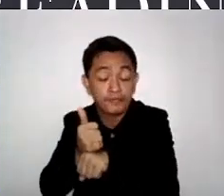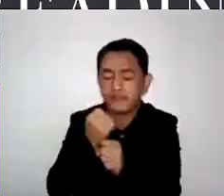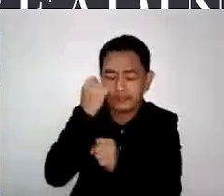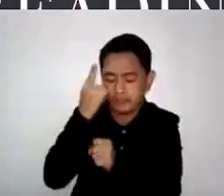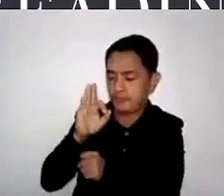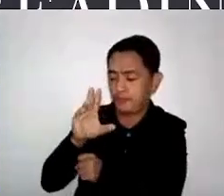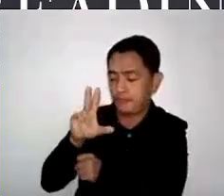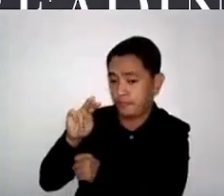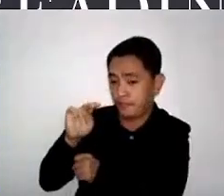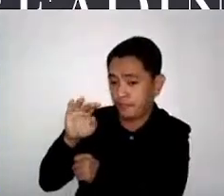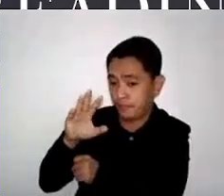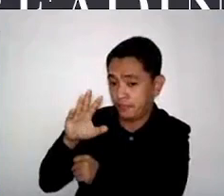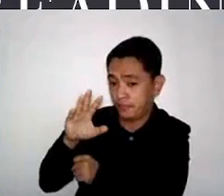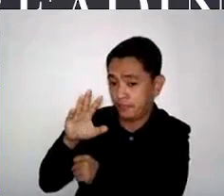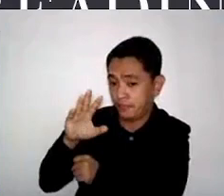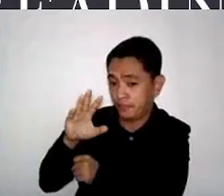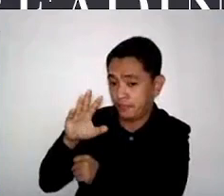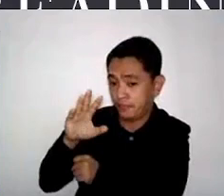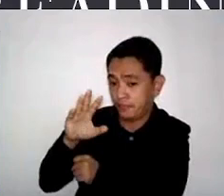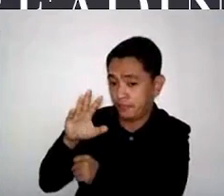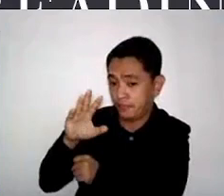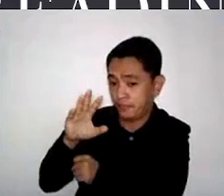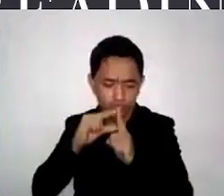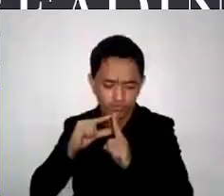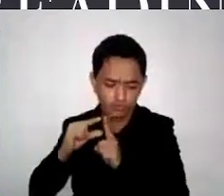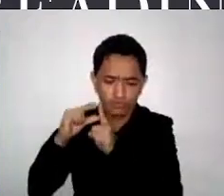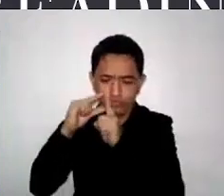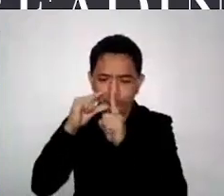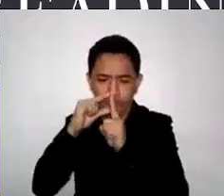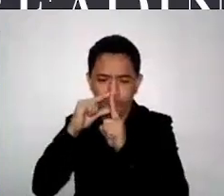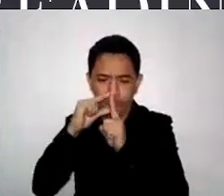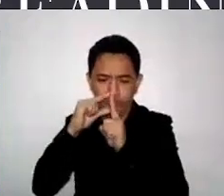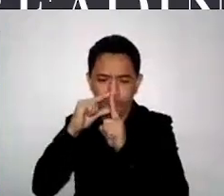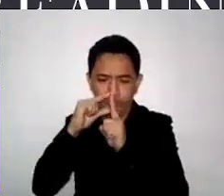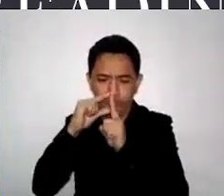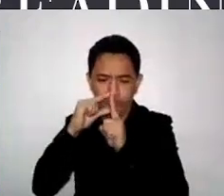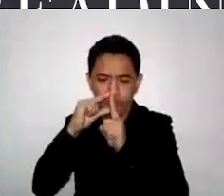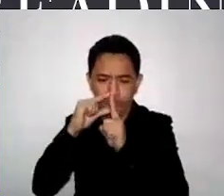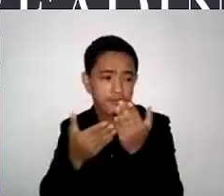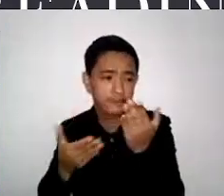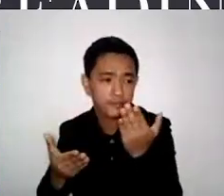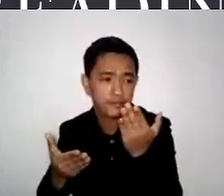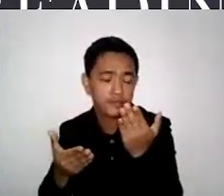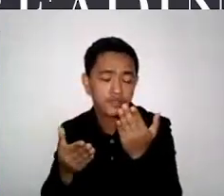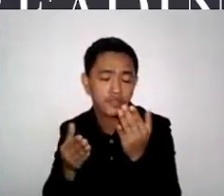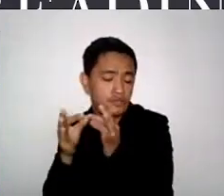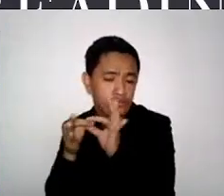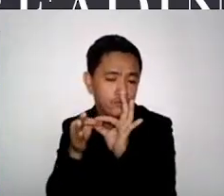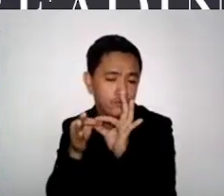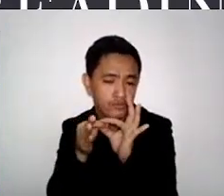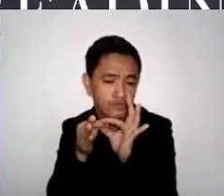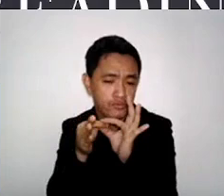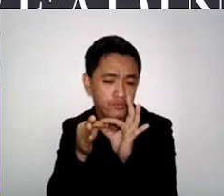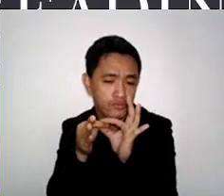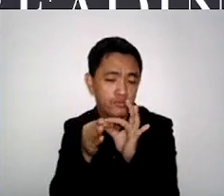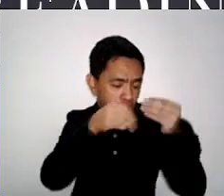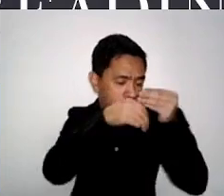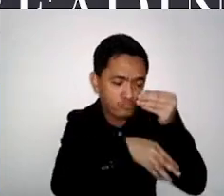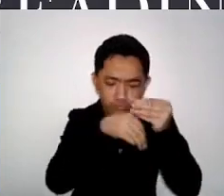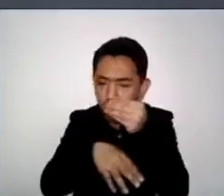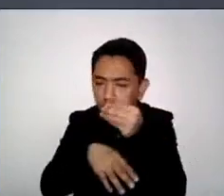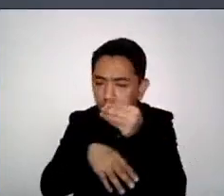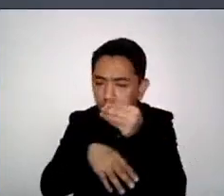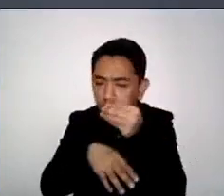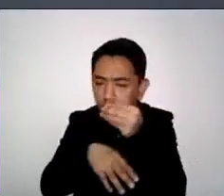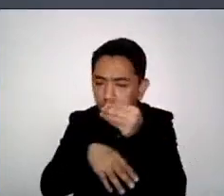Vocabulary is also an important component, along with the others, in order to achieve comprehension of the text.